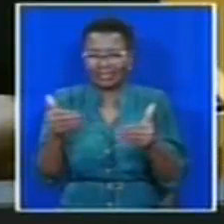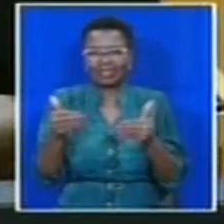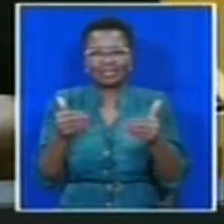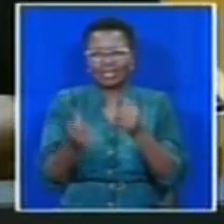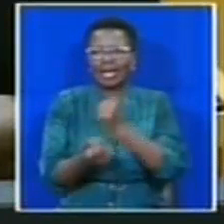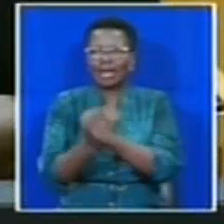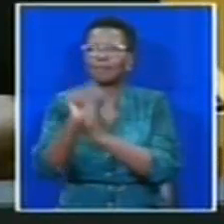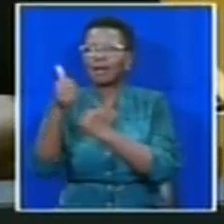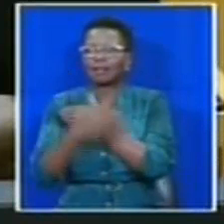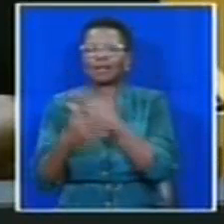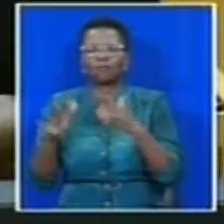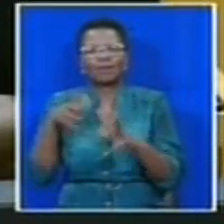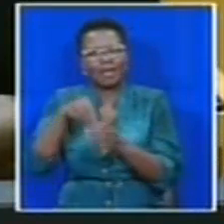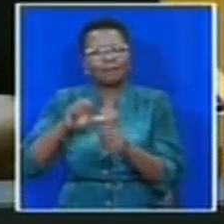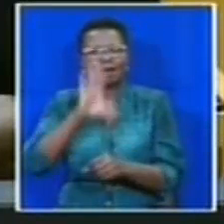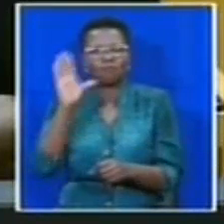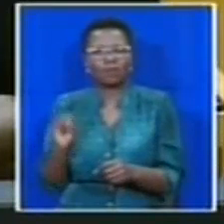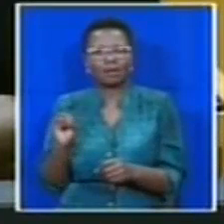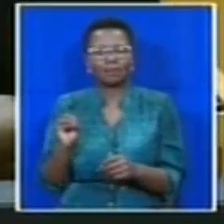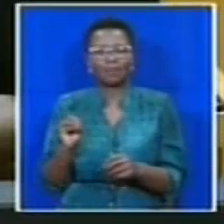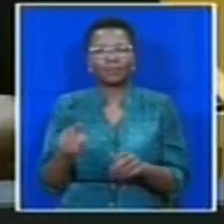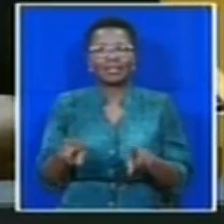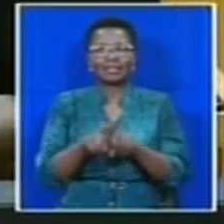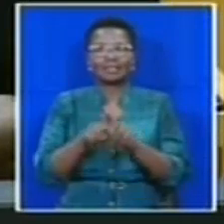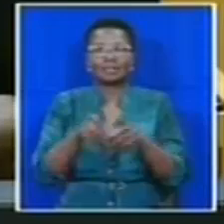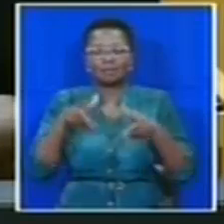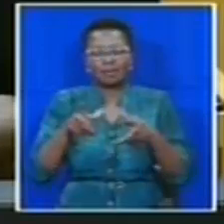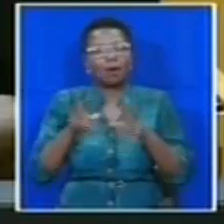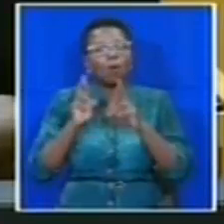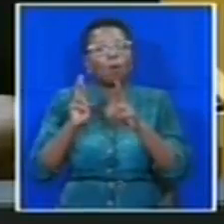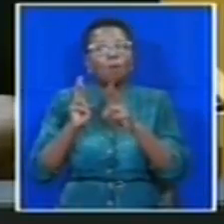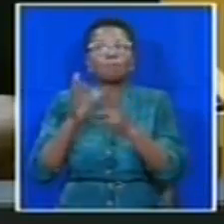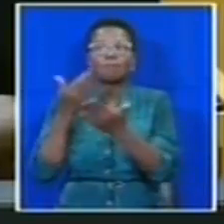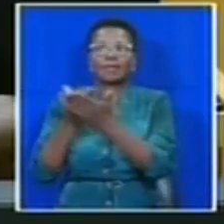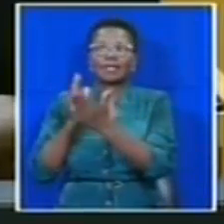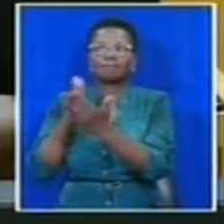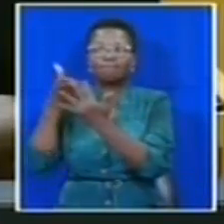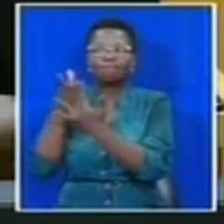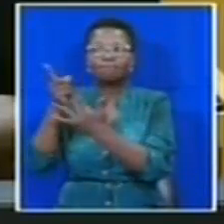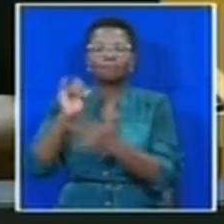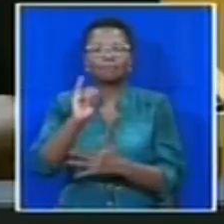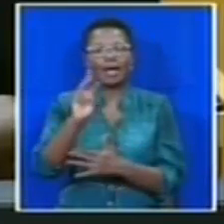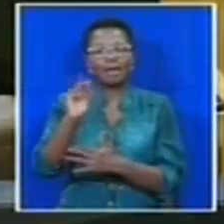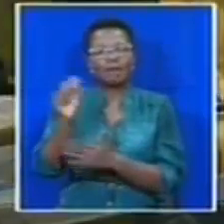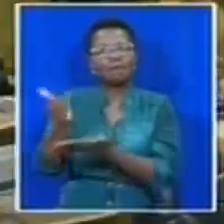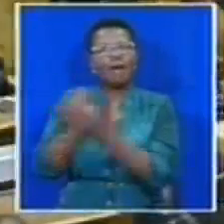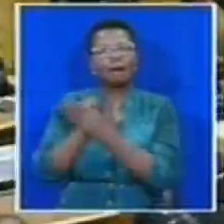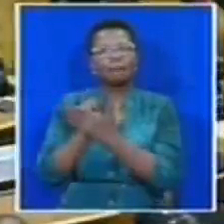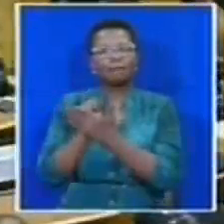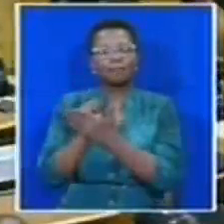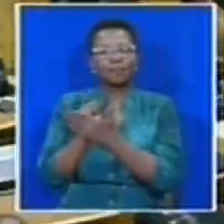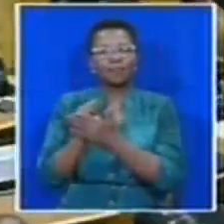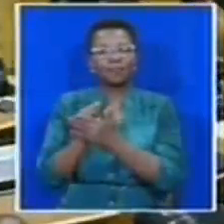countries. And some of them have been asked to approach the international financial institutions for assistance.